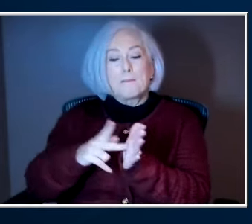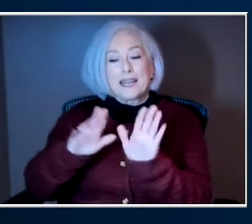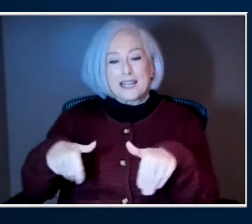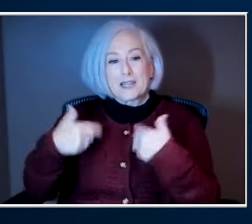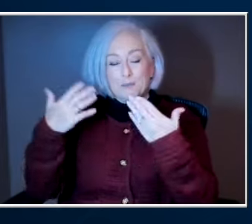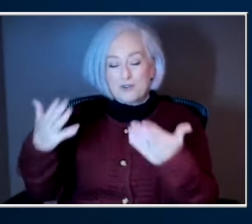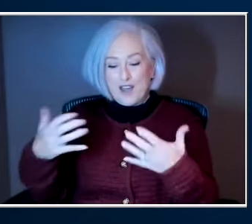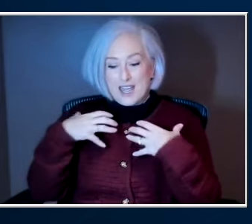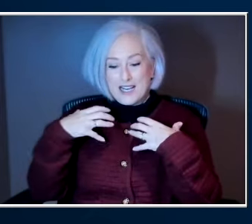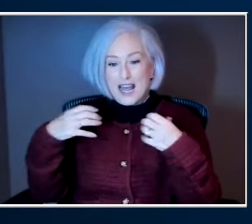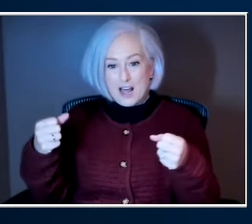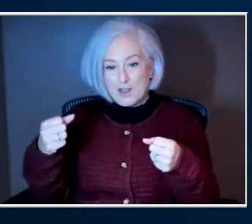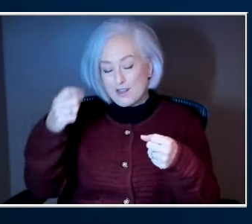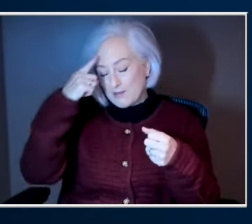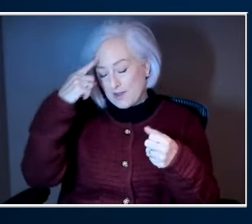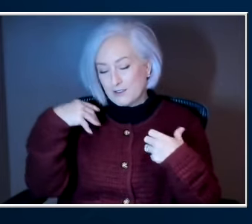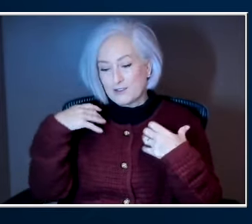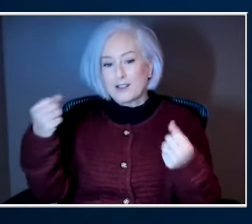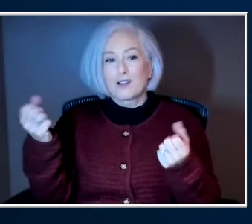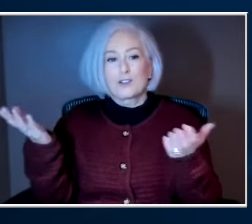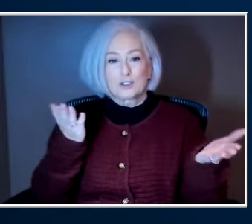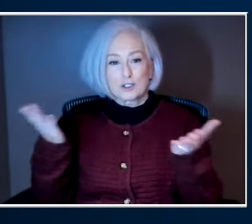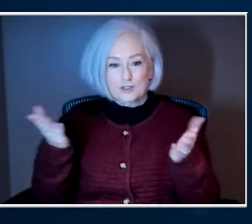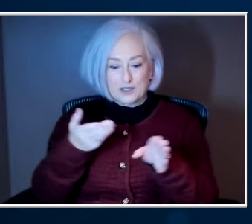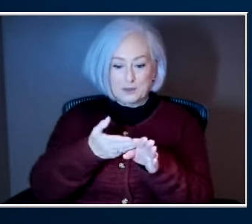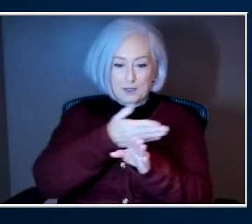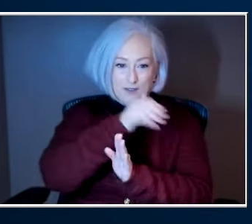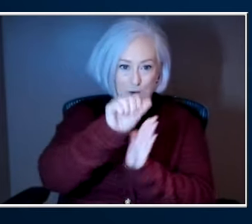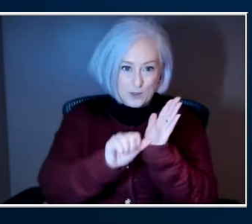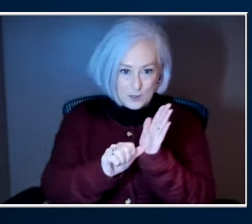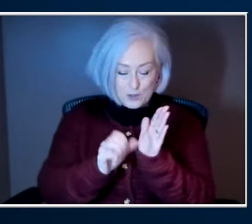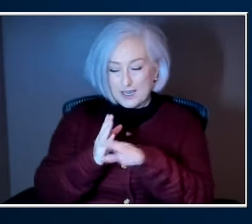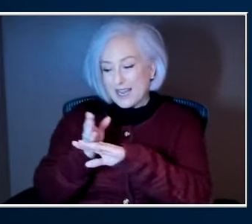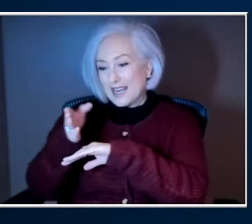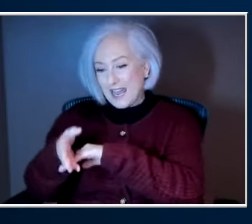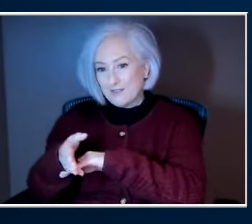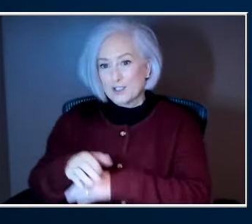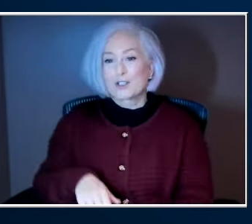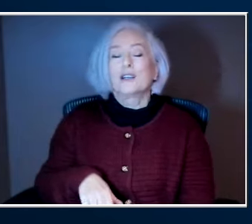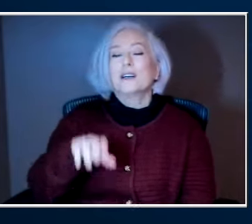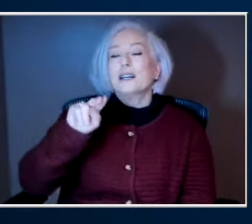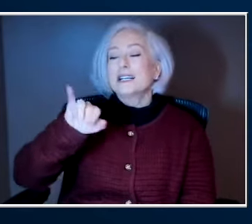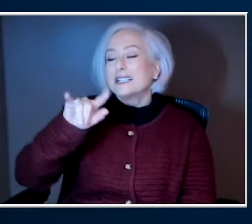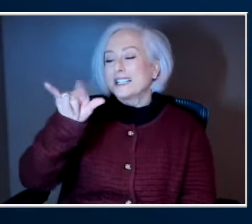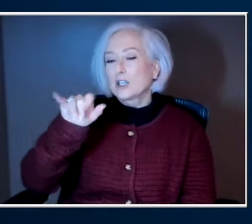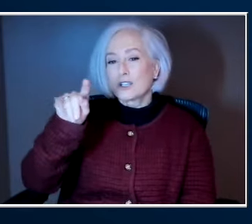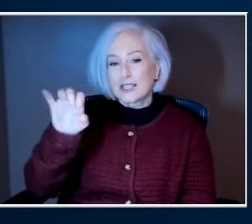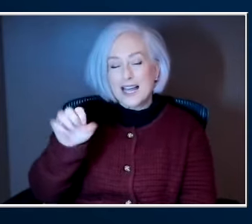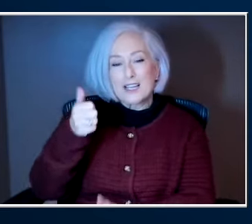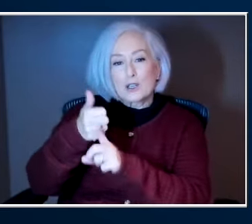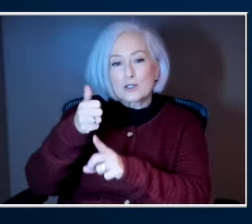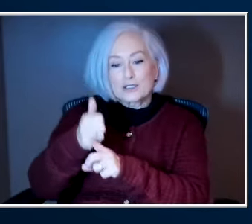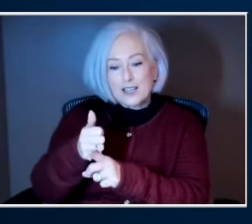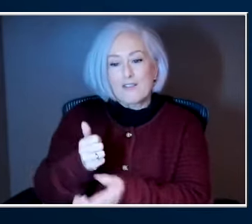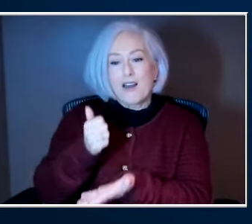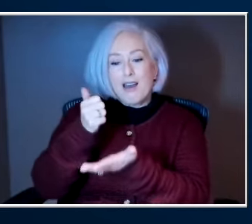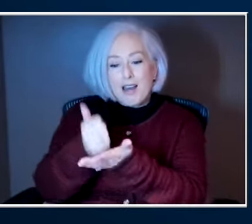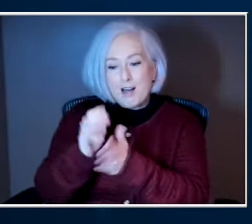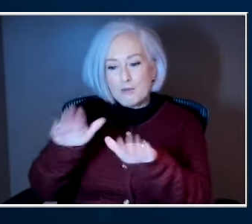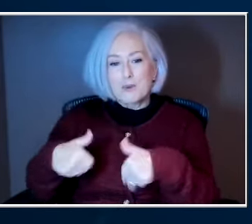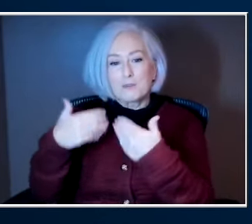loss surgeries. Nicolette is a clinical dietitian specialist who helps patients make sure that their diet matches their medical